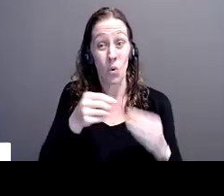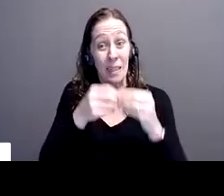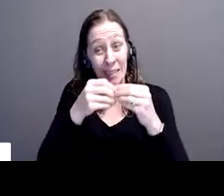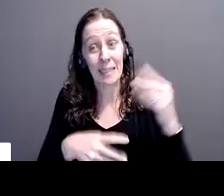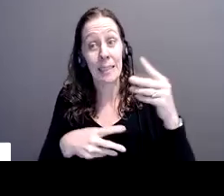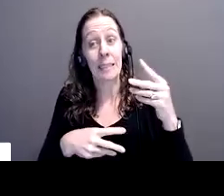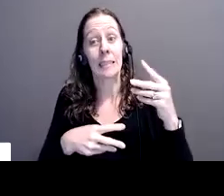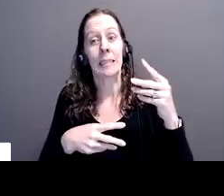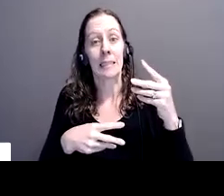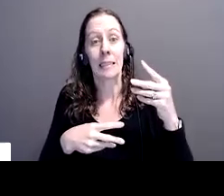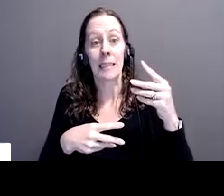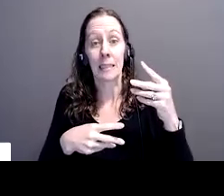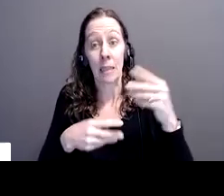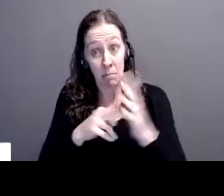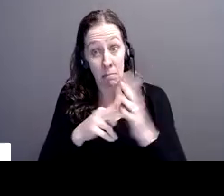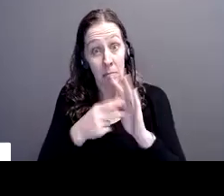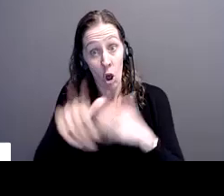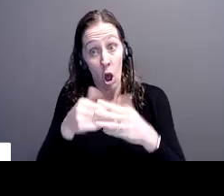in our recent experience.